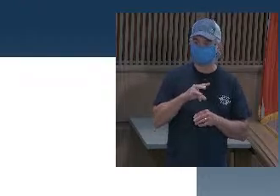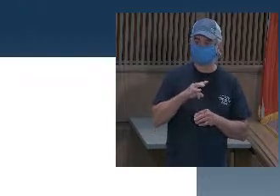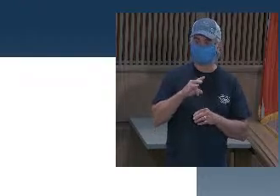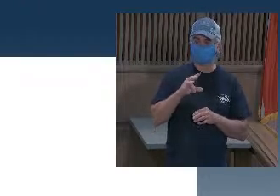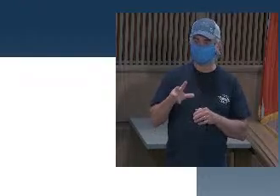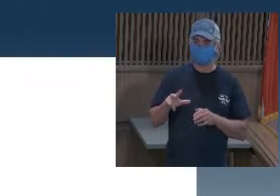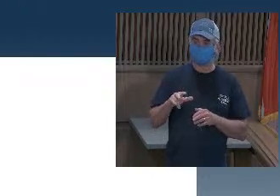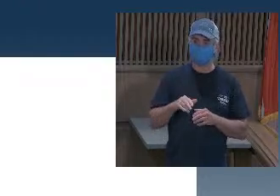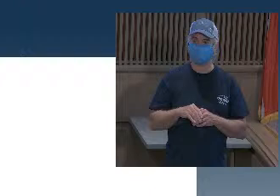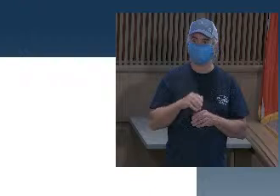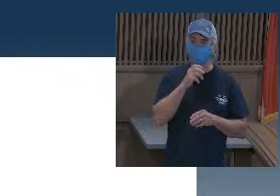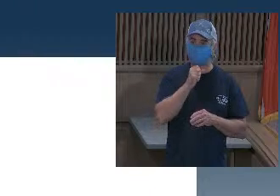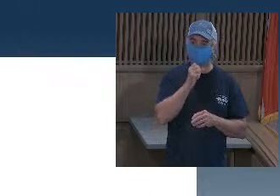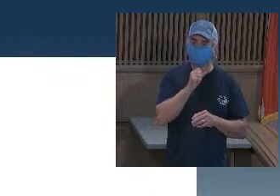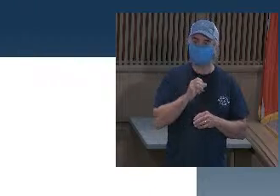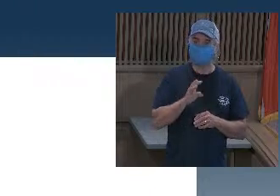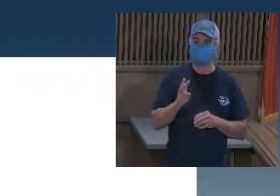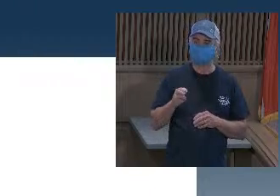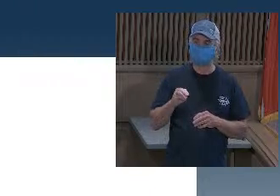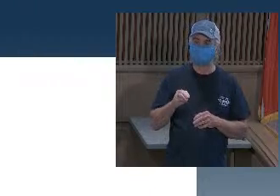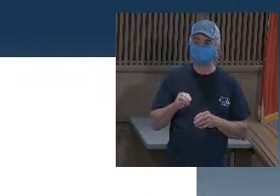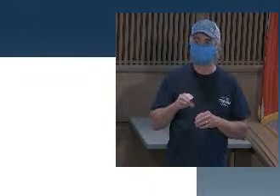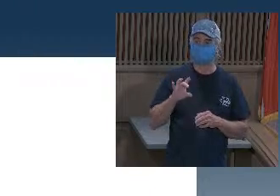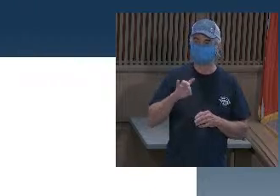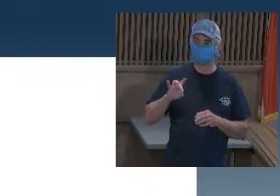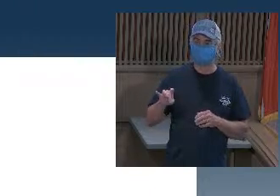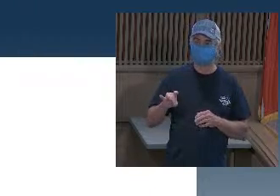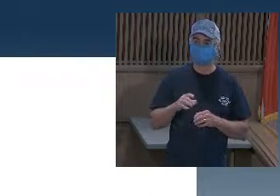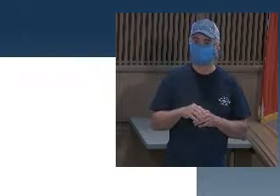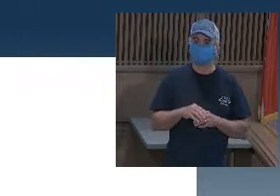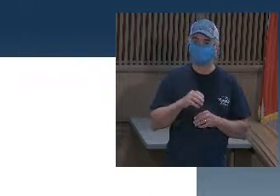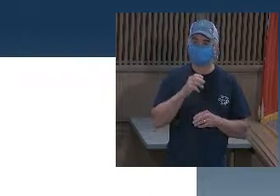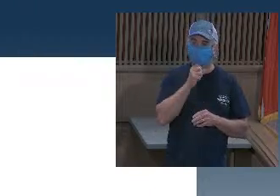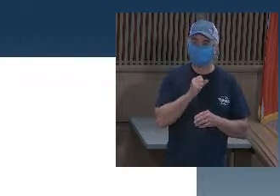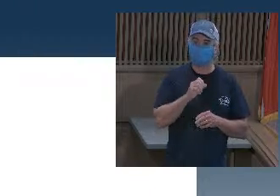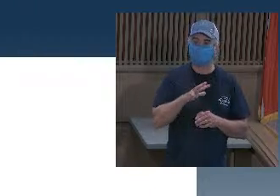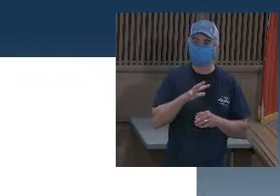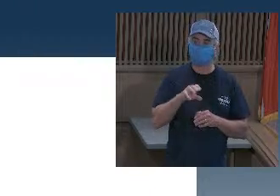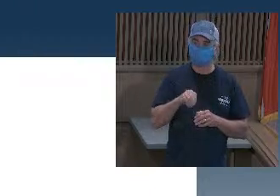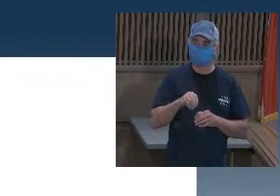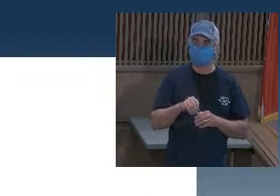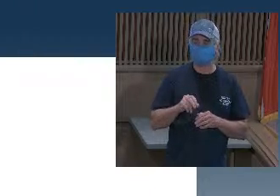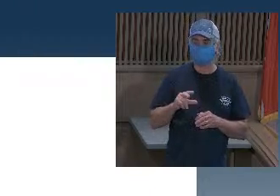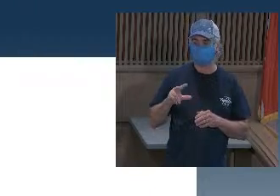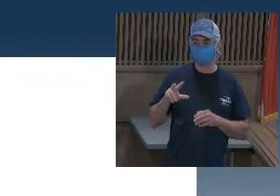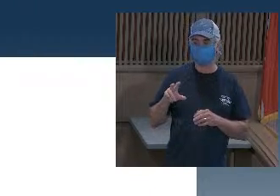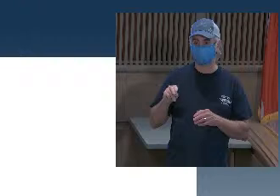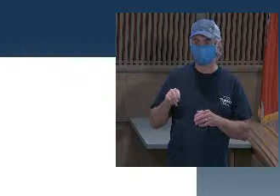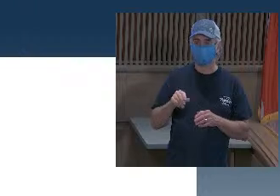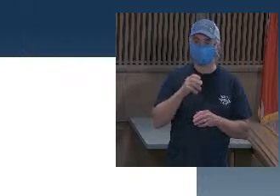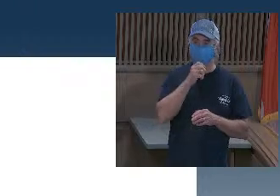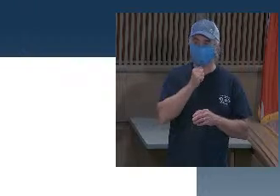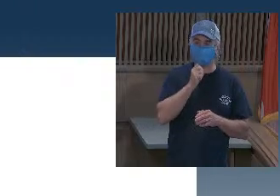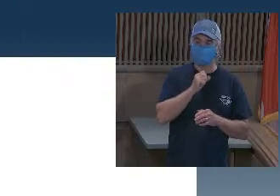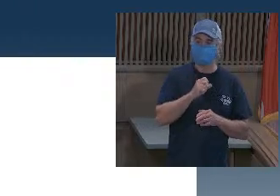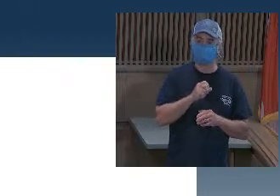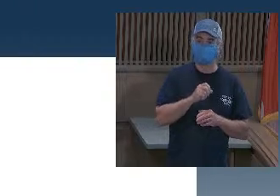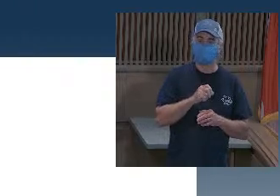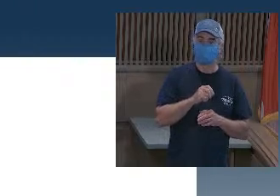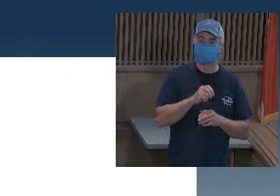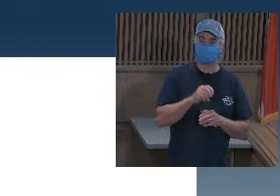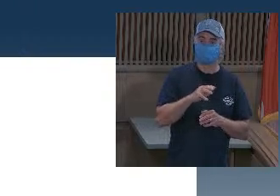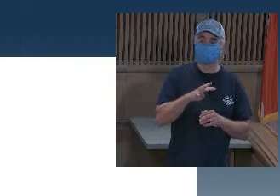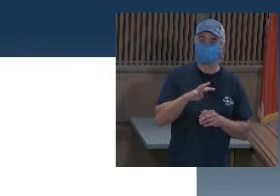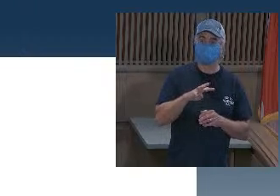88. There's 30 in the age of 50, 20 in the age of 40, 5 in the age of 30, and 2